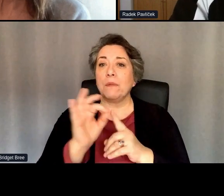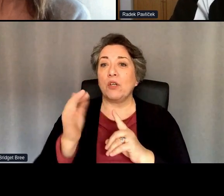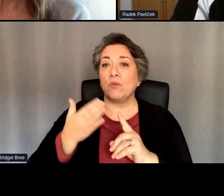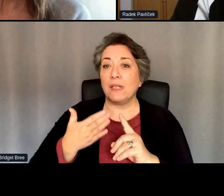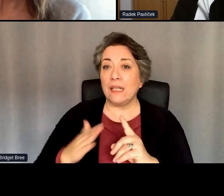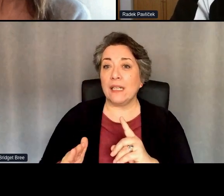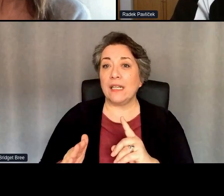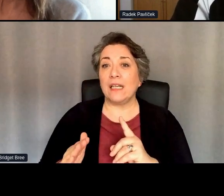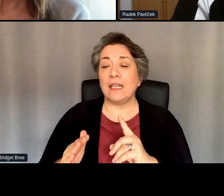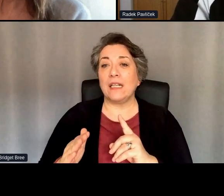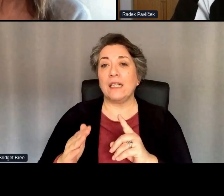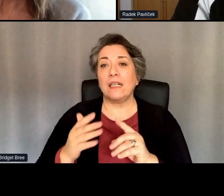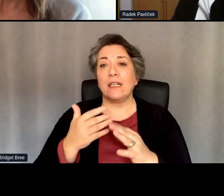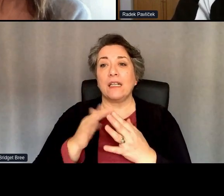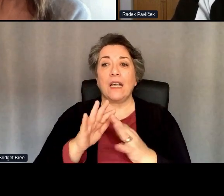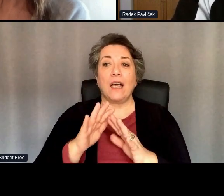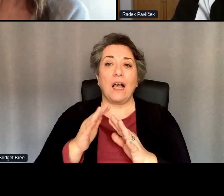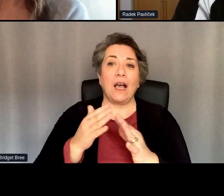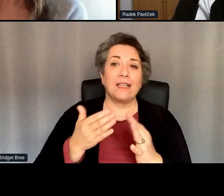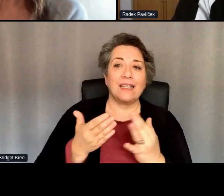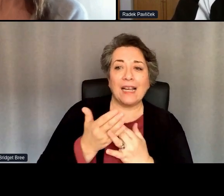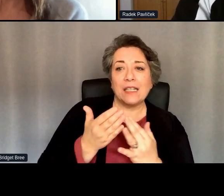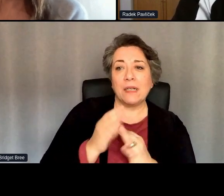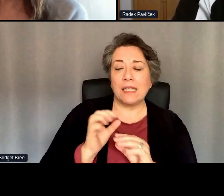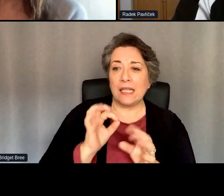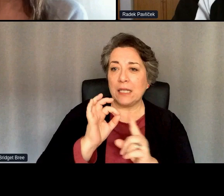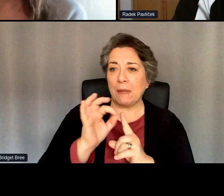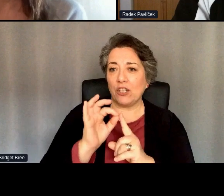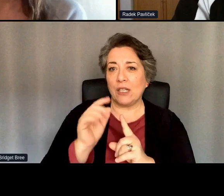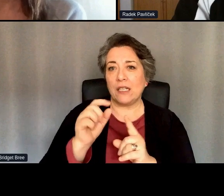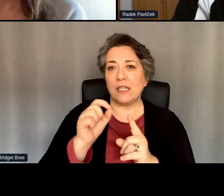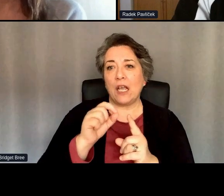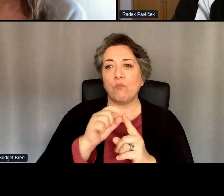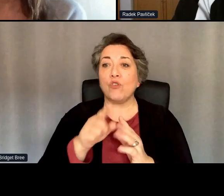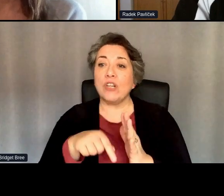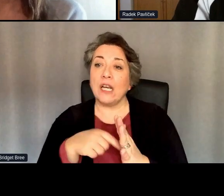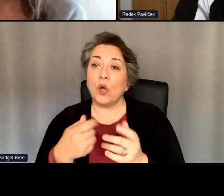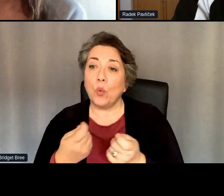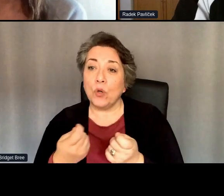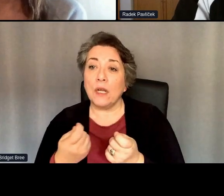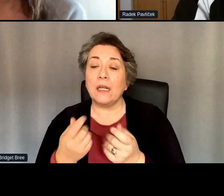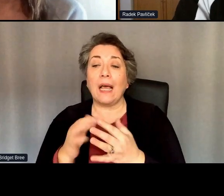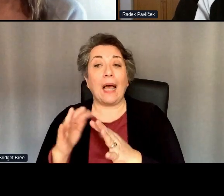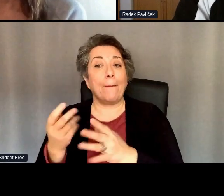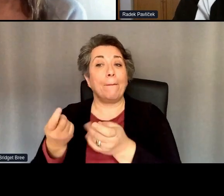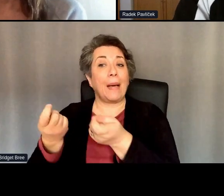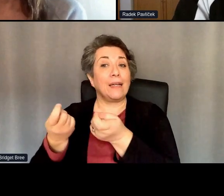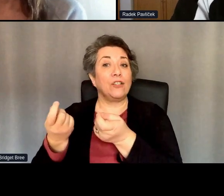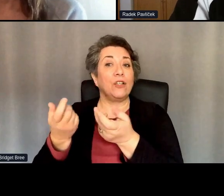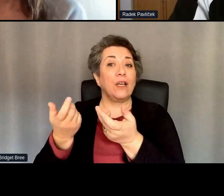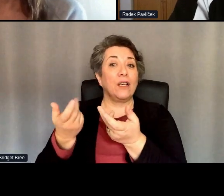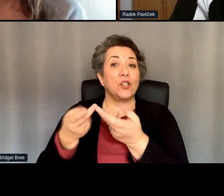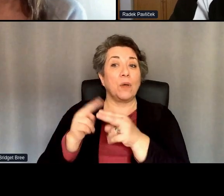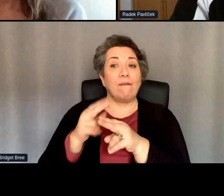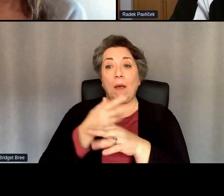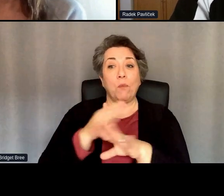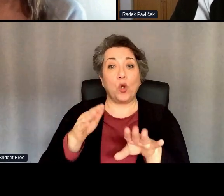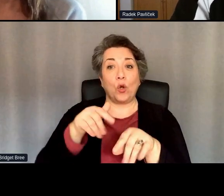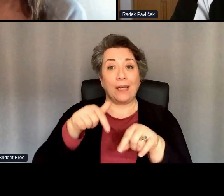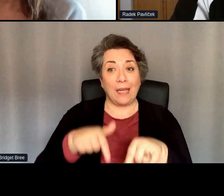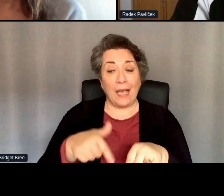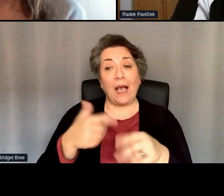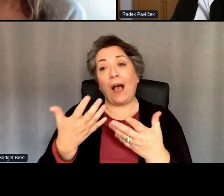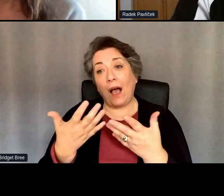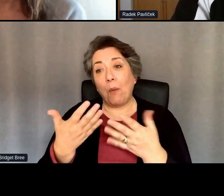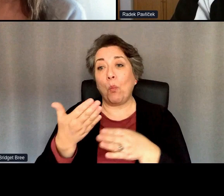an accessibility specialist, project coordinator, and event manager. So if I'm not here, I am usually working on